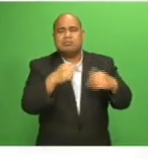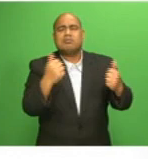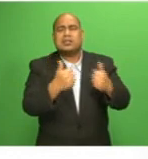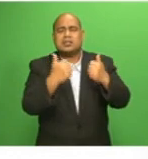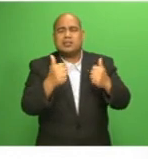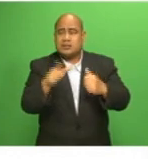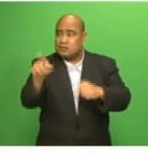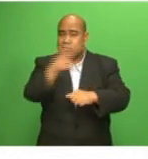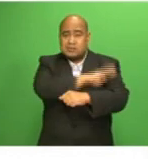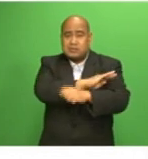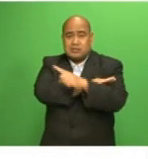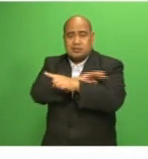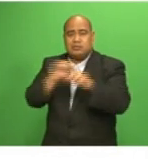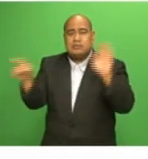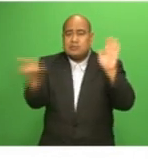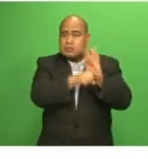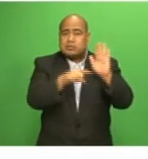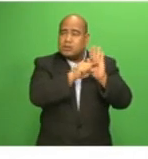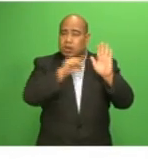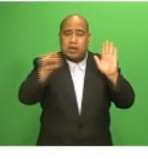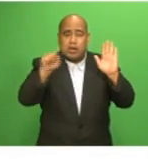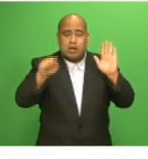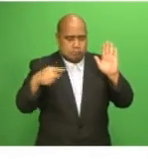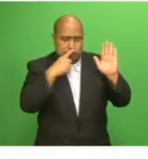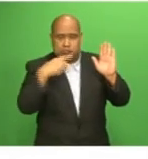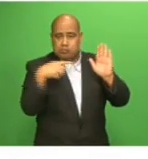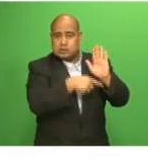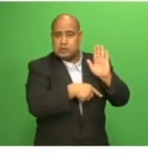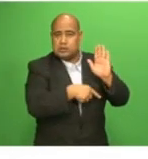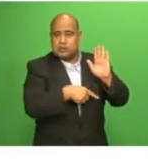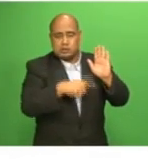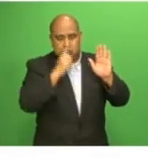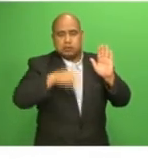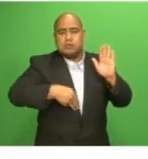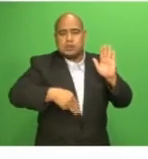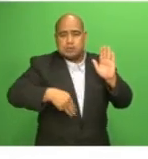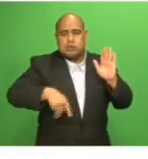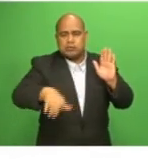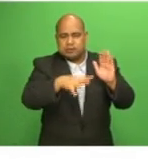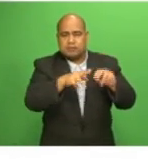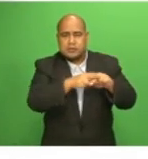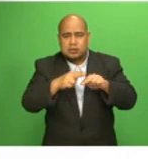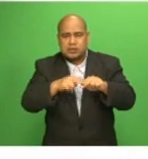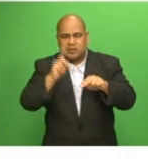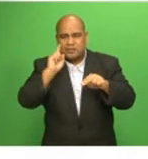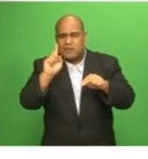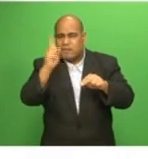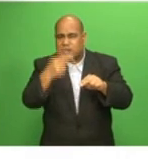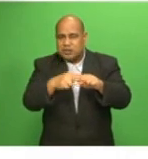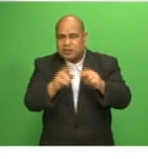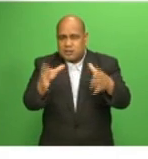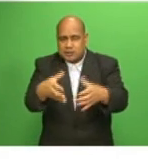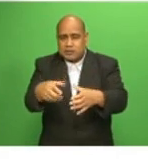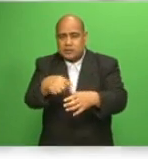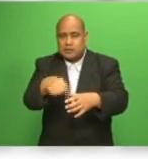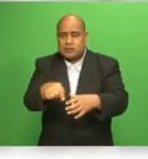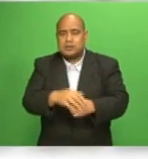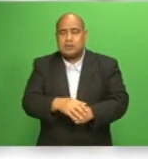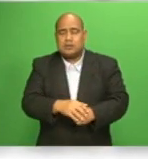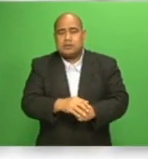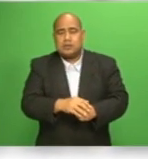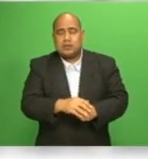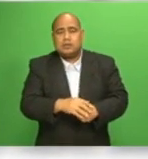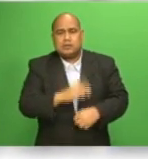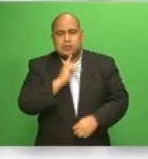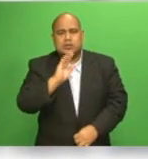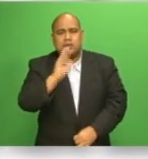the Attorney General and other members and associates of the ruling Fiji First Party. Sources have told FBC News that Khan claims